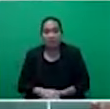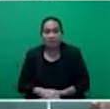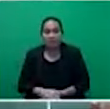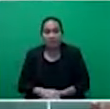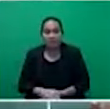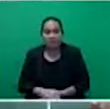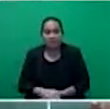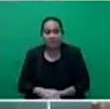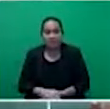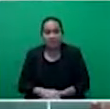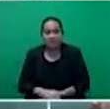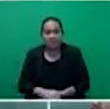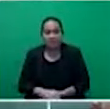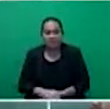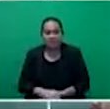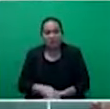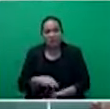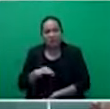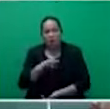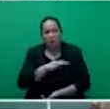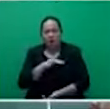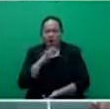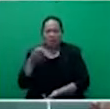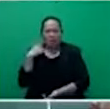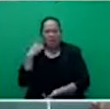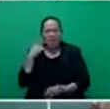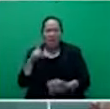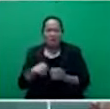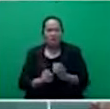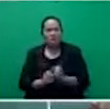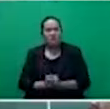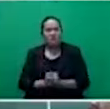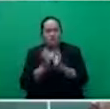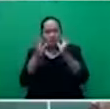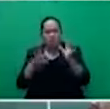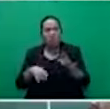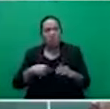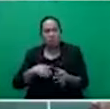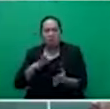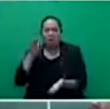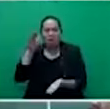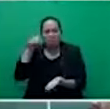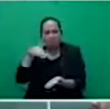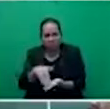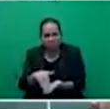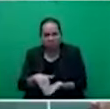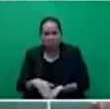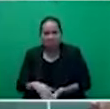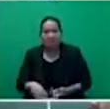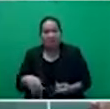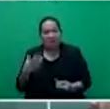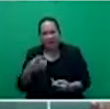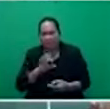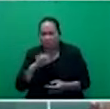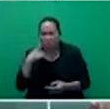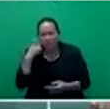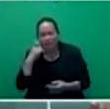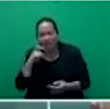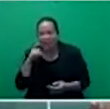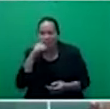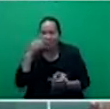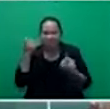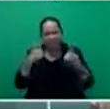will then say, oh, I don't care about the volcano, you still had a contraction. I don't care about people dying, you still had a